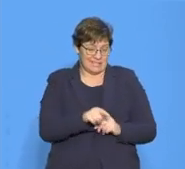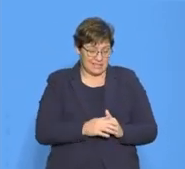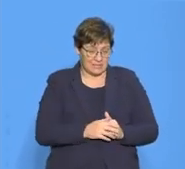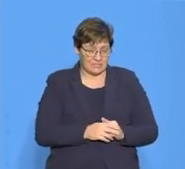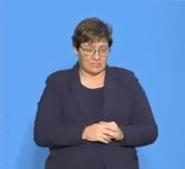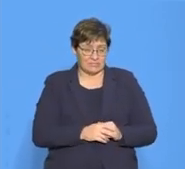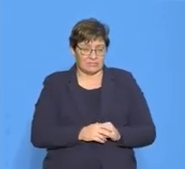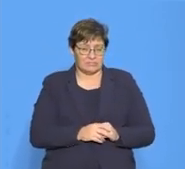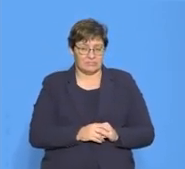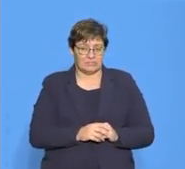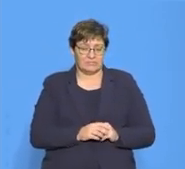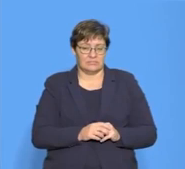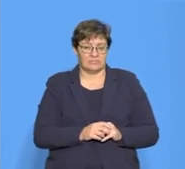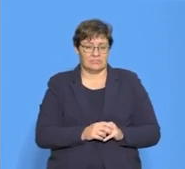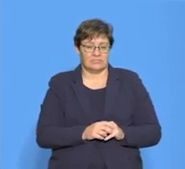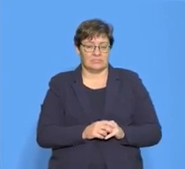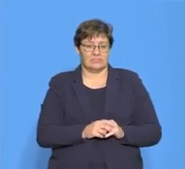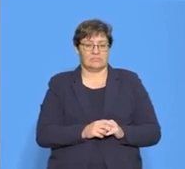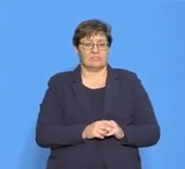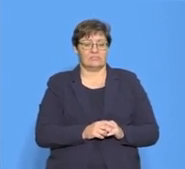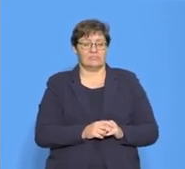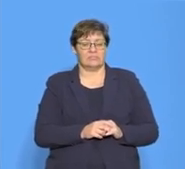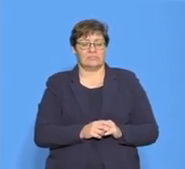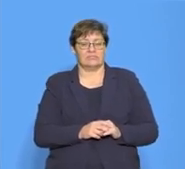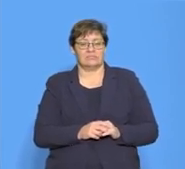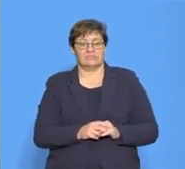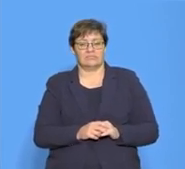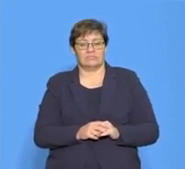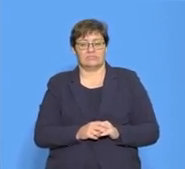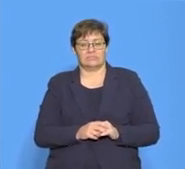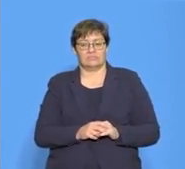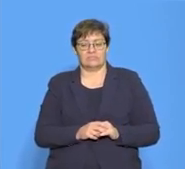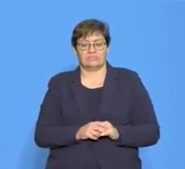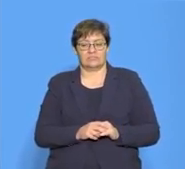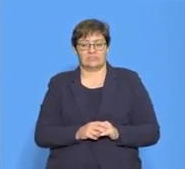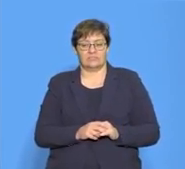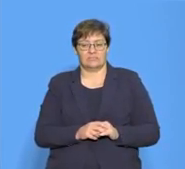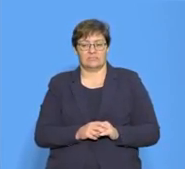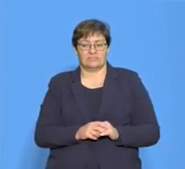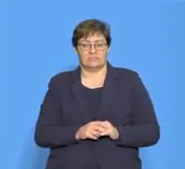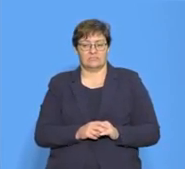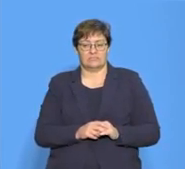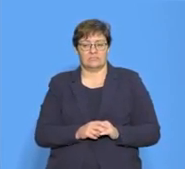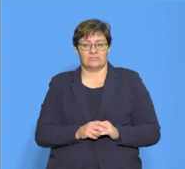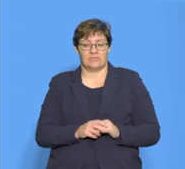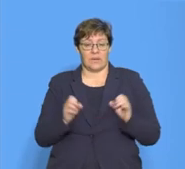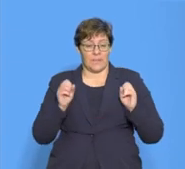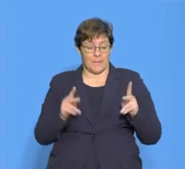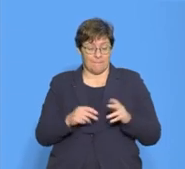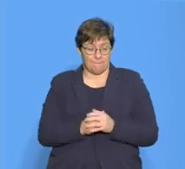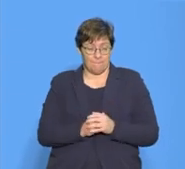words, the foramen magnum would be in a more backward position, whereas humans, it's going to be in the